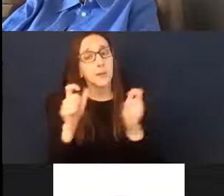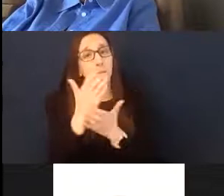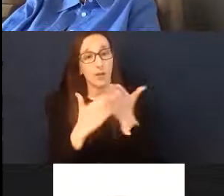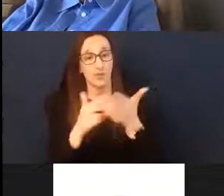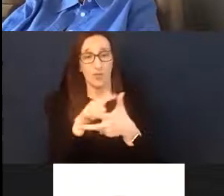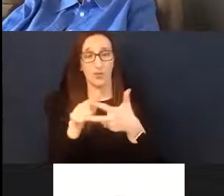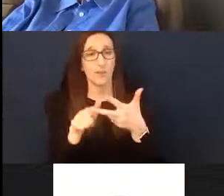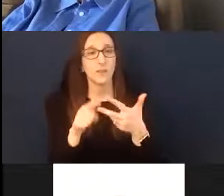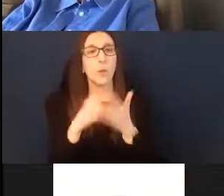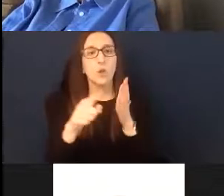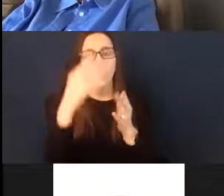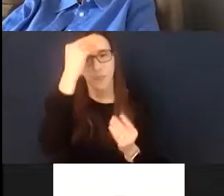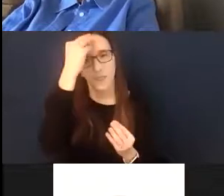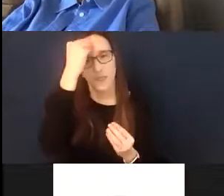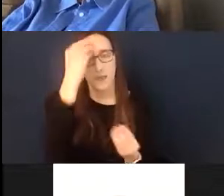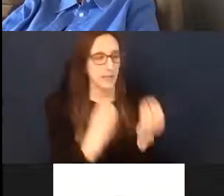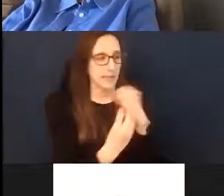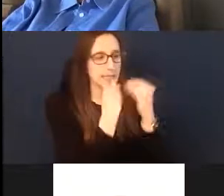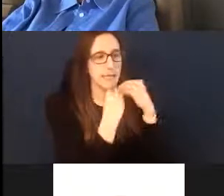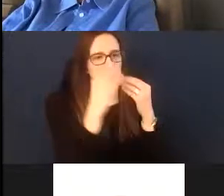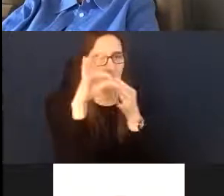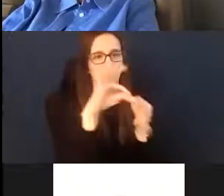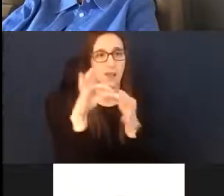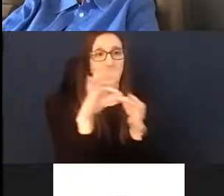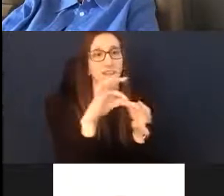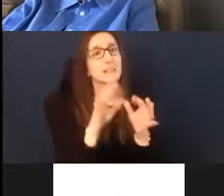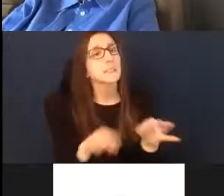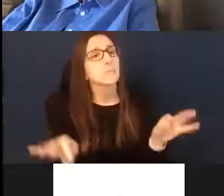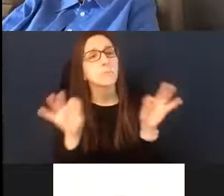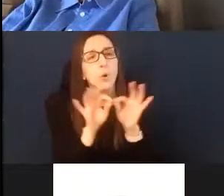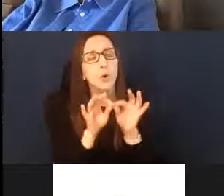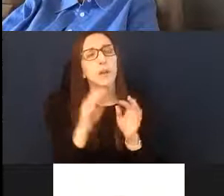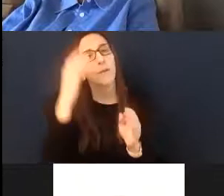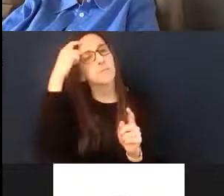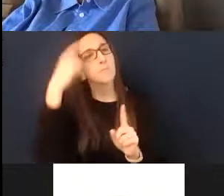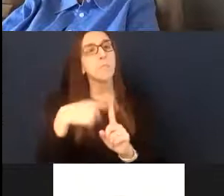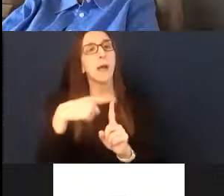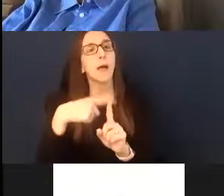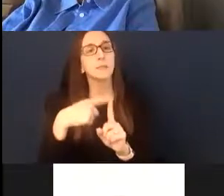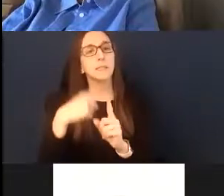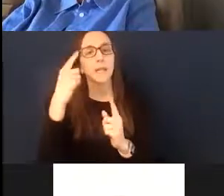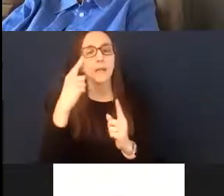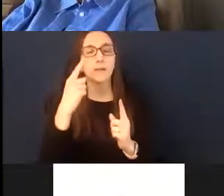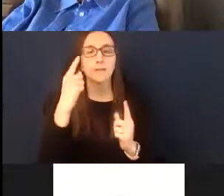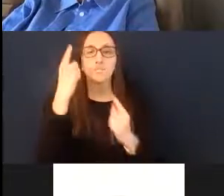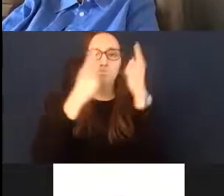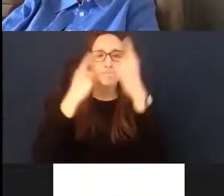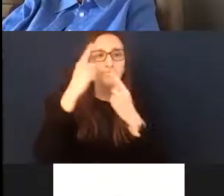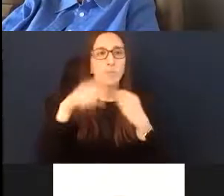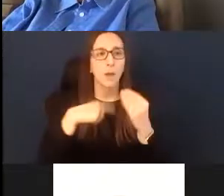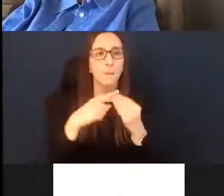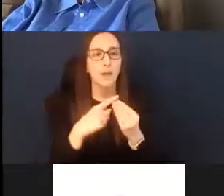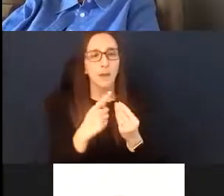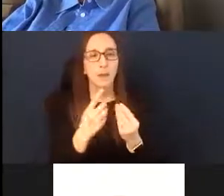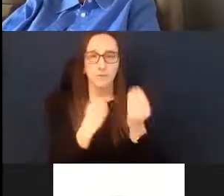What you're thinking with what you're eating really, really affects everything else in your life. So these diets could